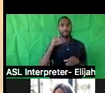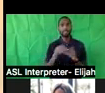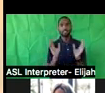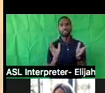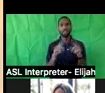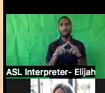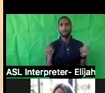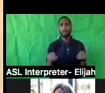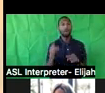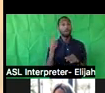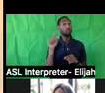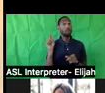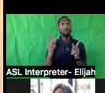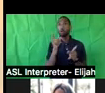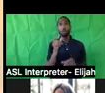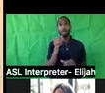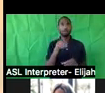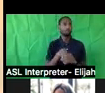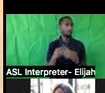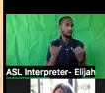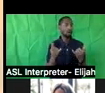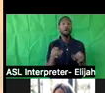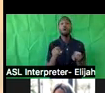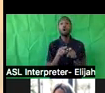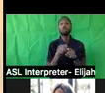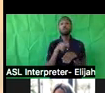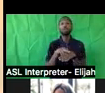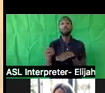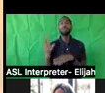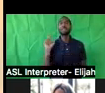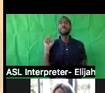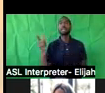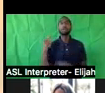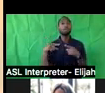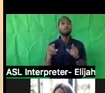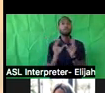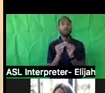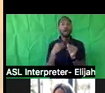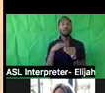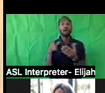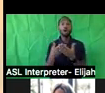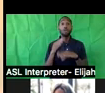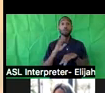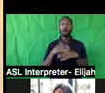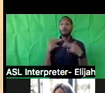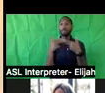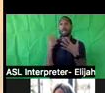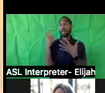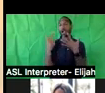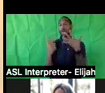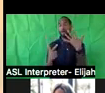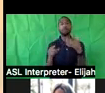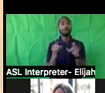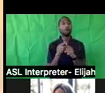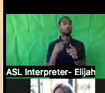for asynchronous participation and for you to reference throughout the gathering. It'll have all the prompts, everything that we're doing, and you'll have access to